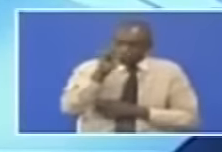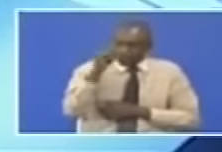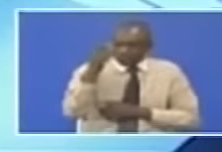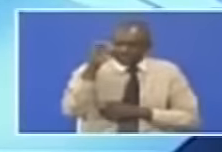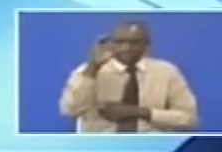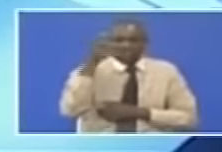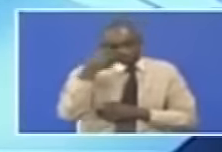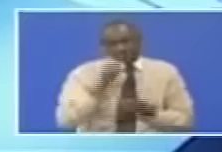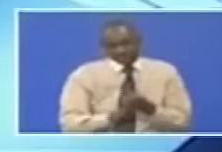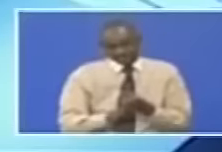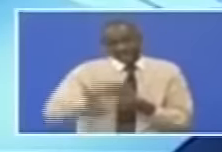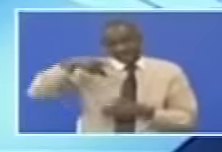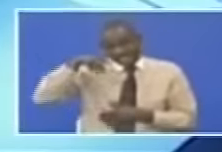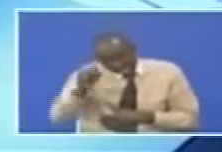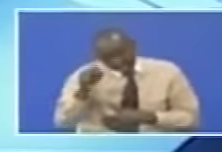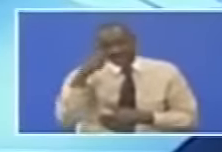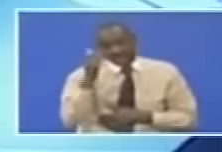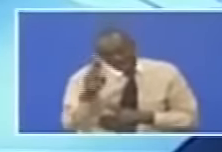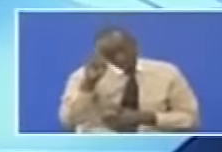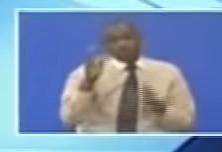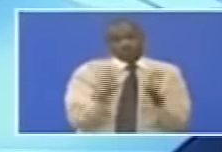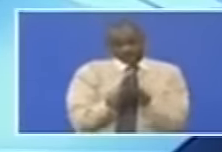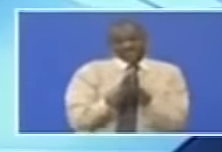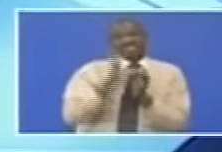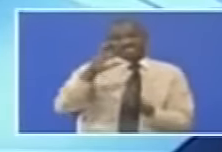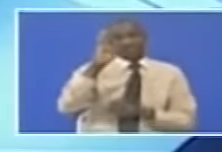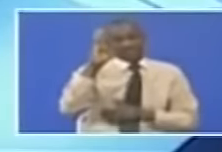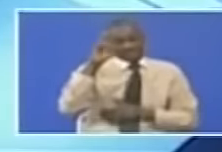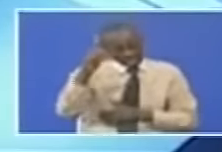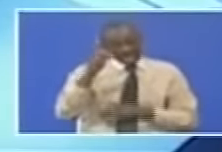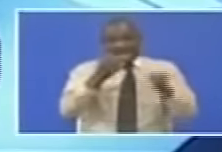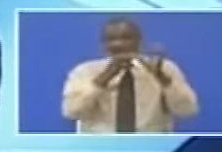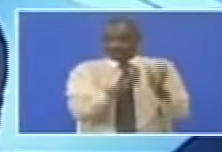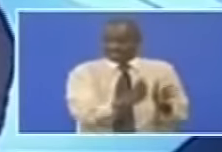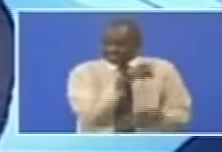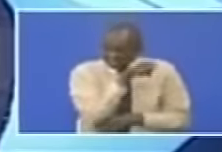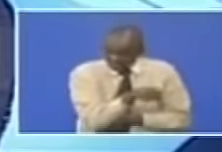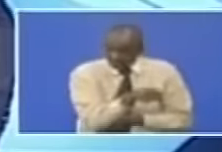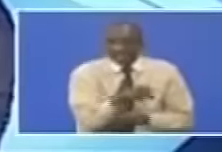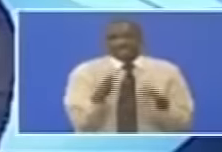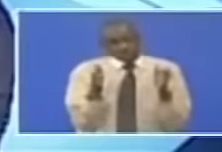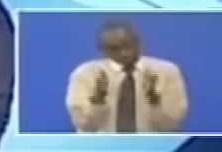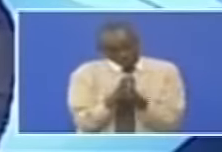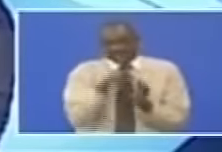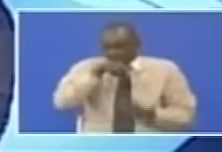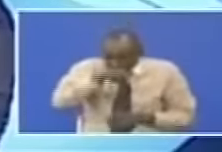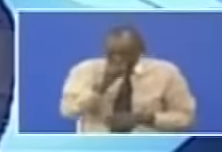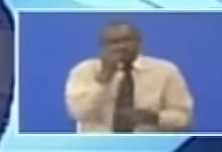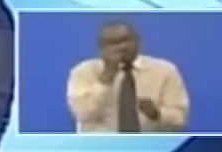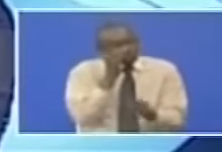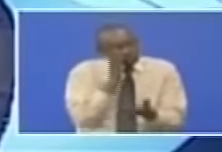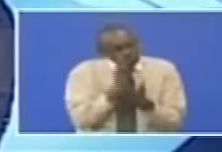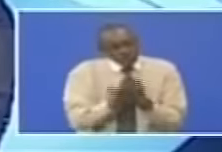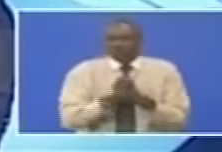Rotich, Principal Secretary Dr. Kamau, Thugge, and Central Bank of Kenya Accountant General Bernard Ndung’u for allegedly undermining